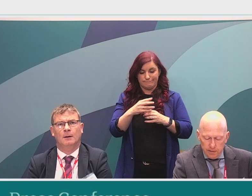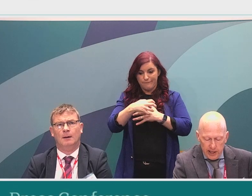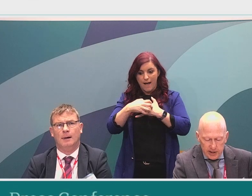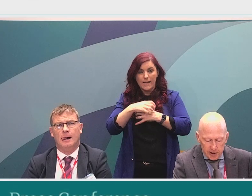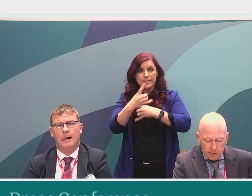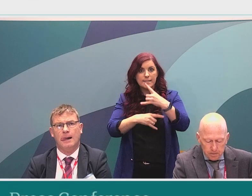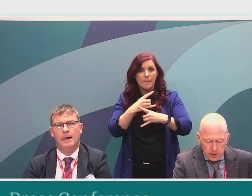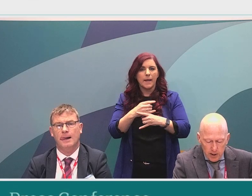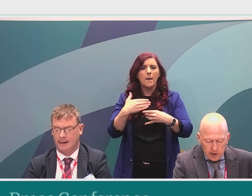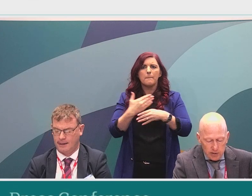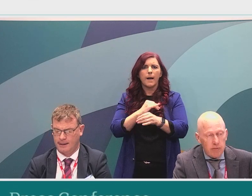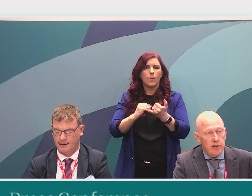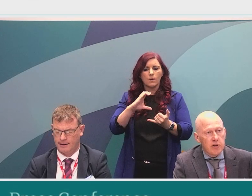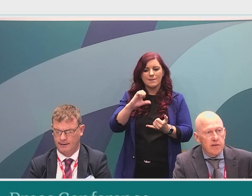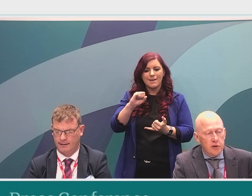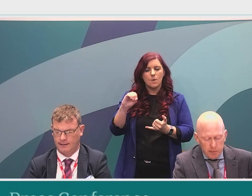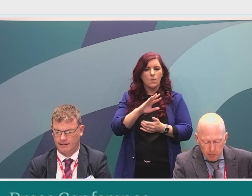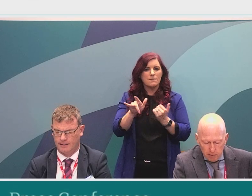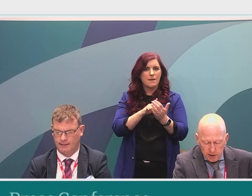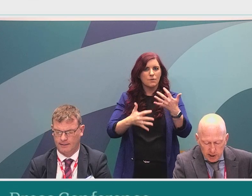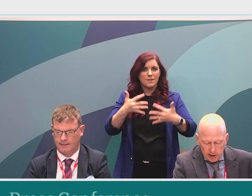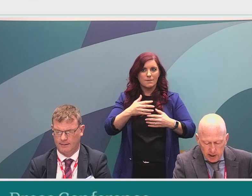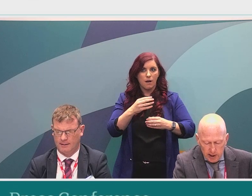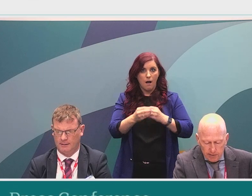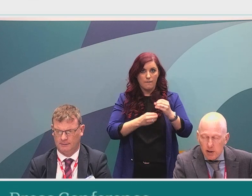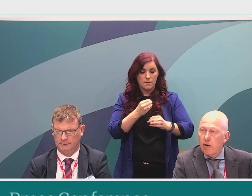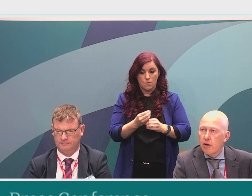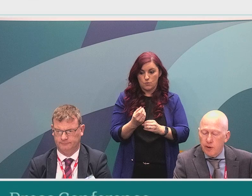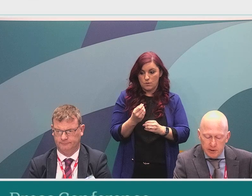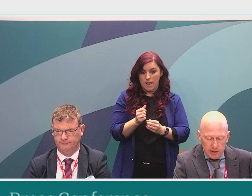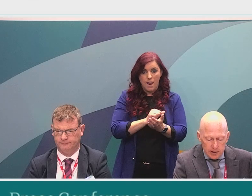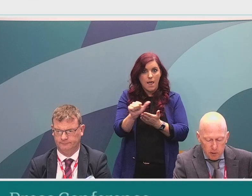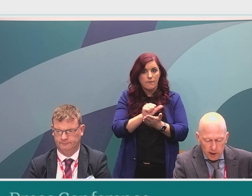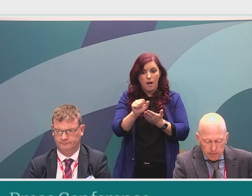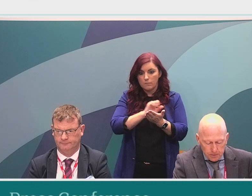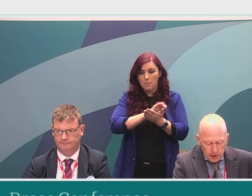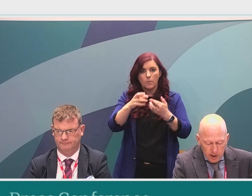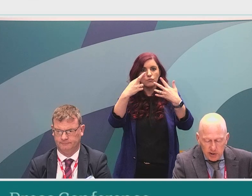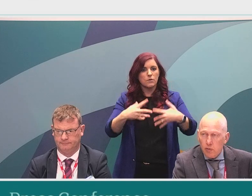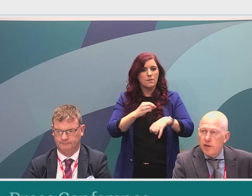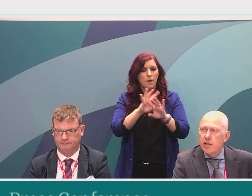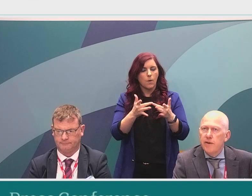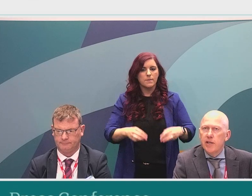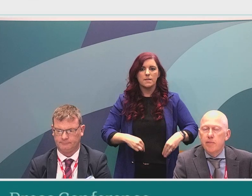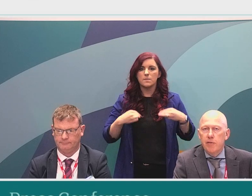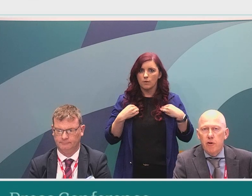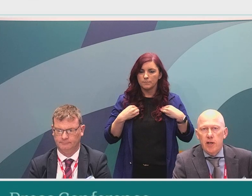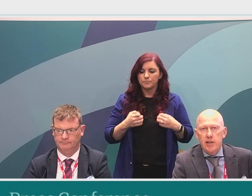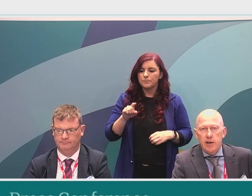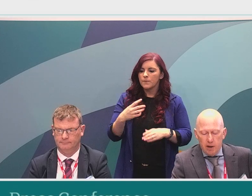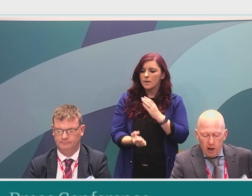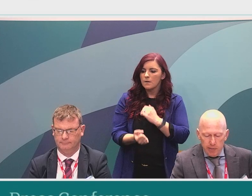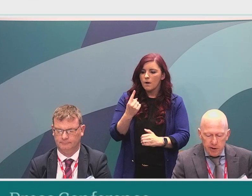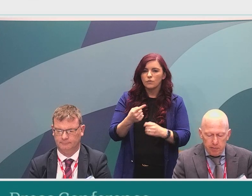of last year. So the results have just been published at 11 o'clock on our website this morning. So this event has been run as